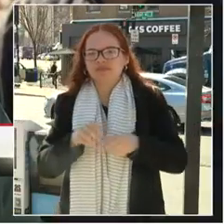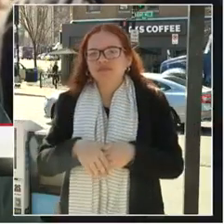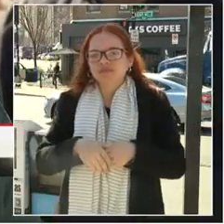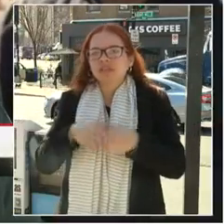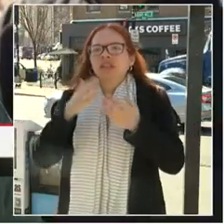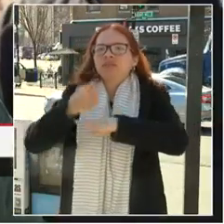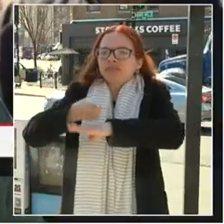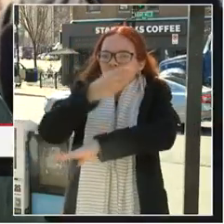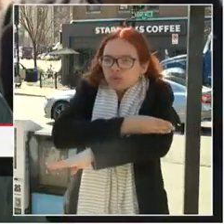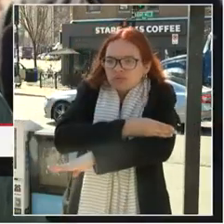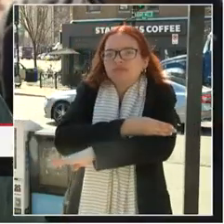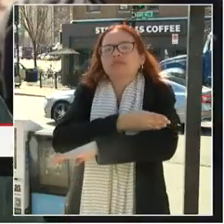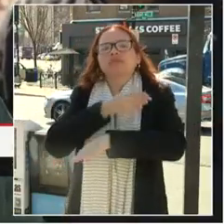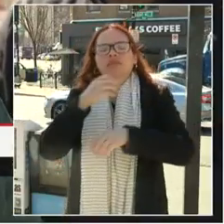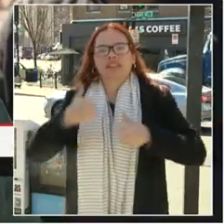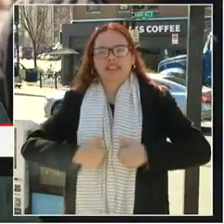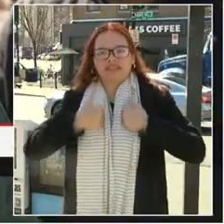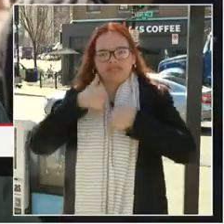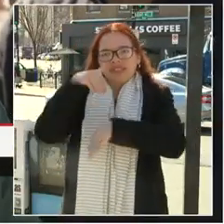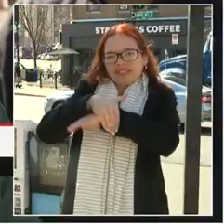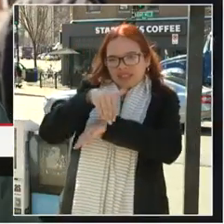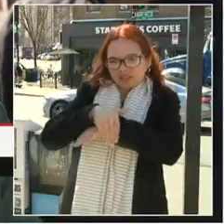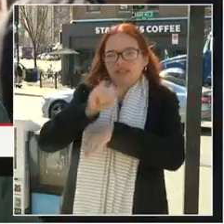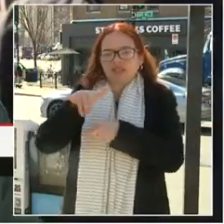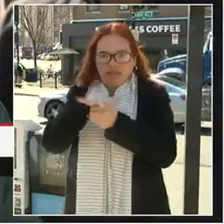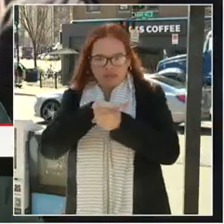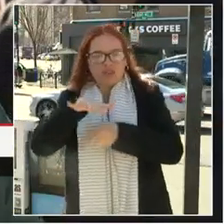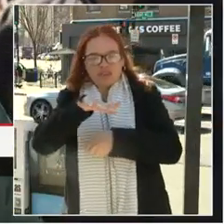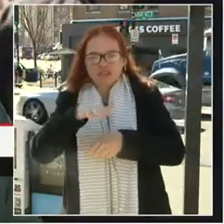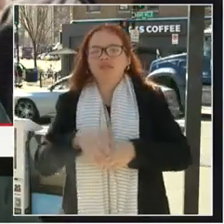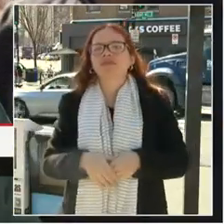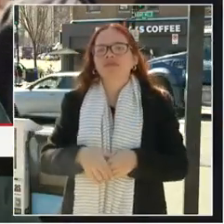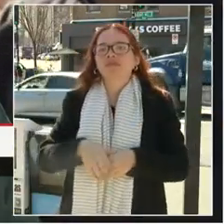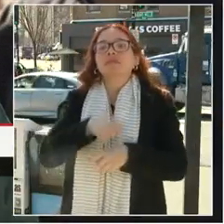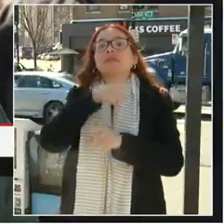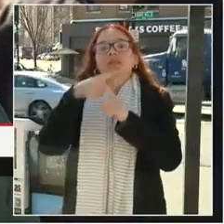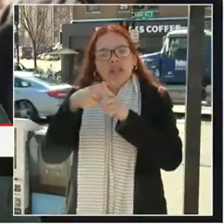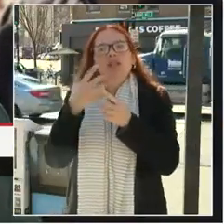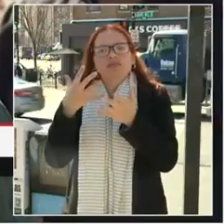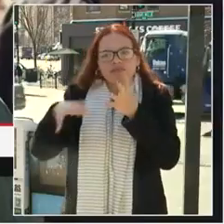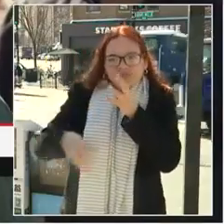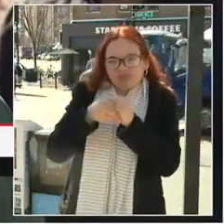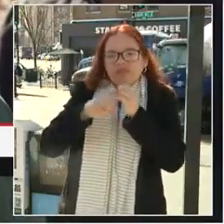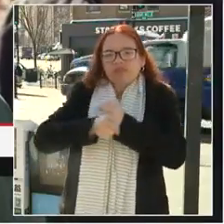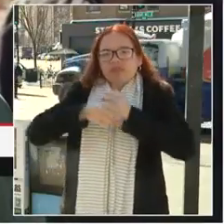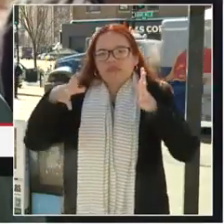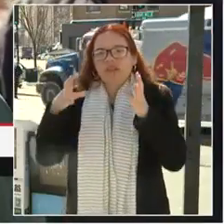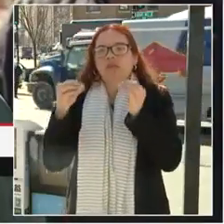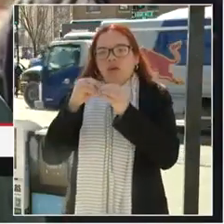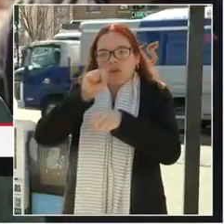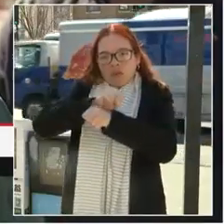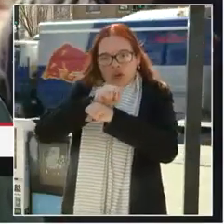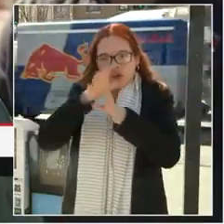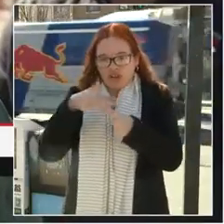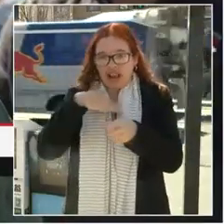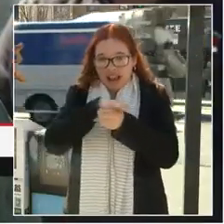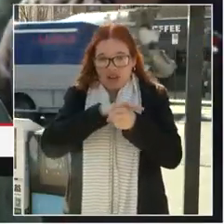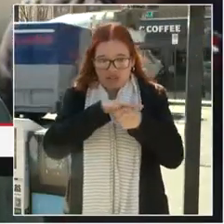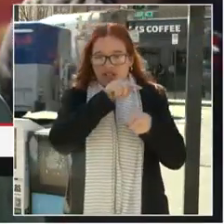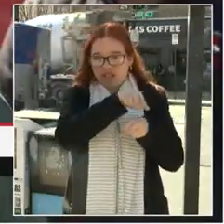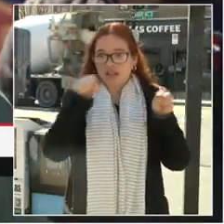and residents. We are also expanding some of that work to 2 areas along